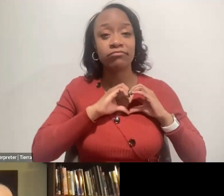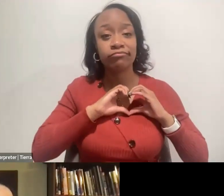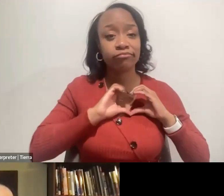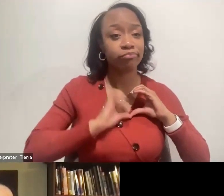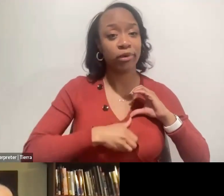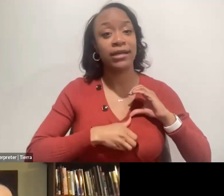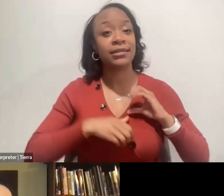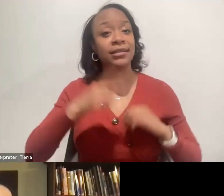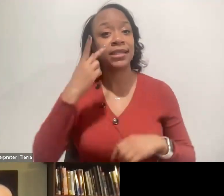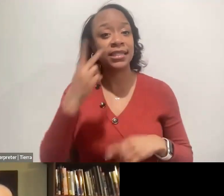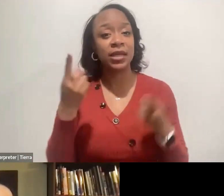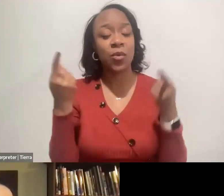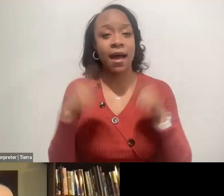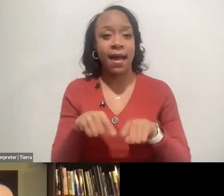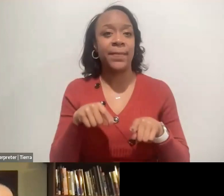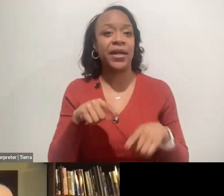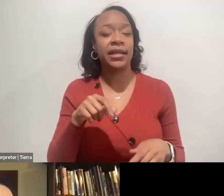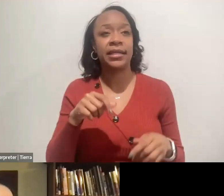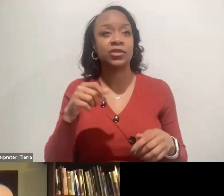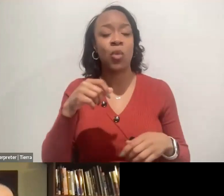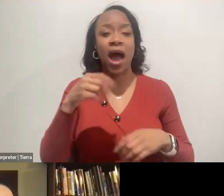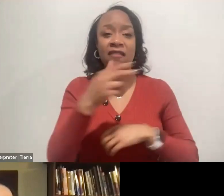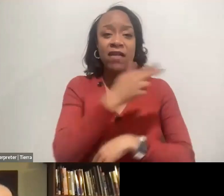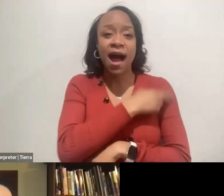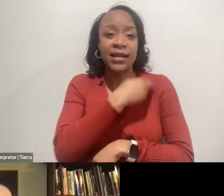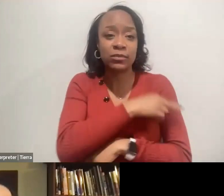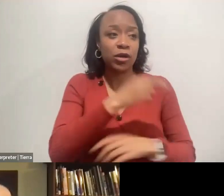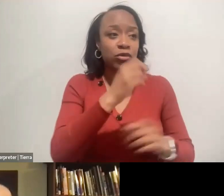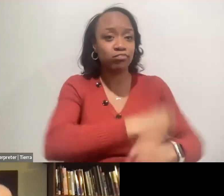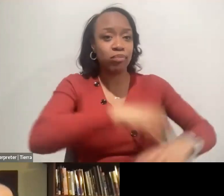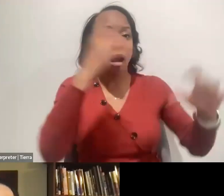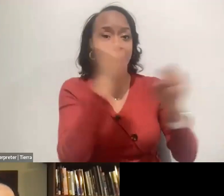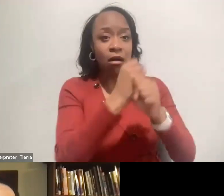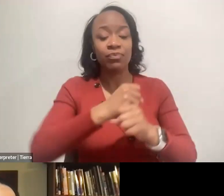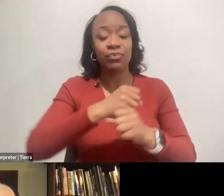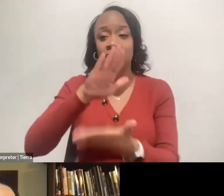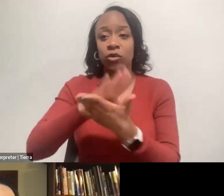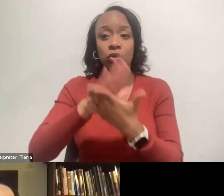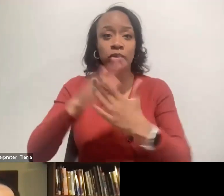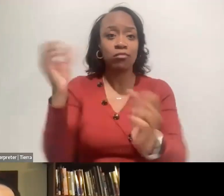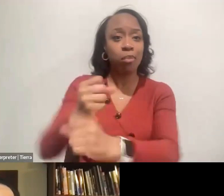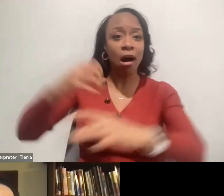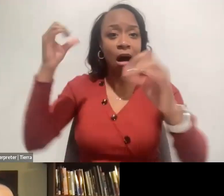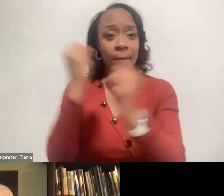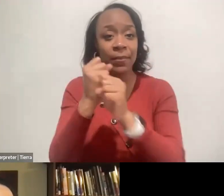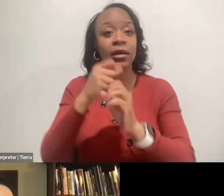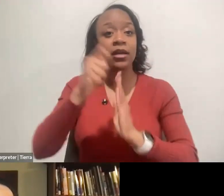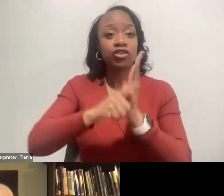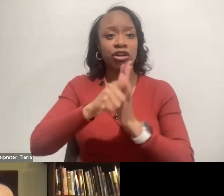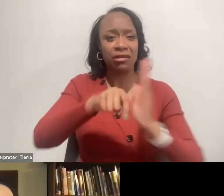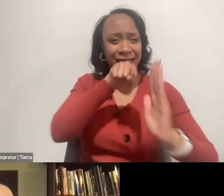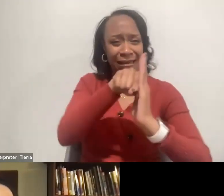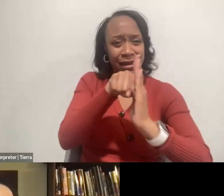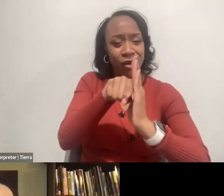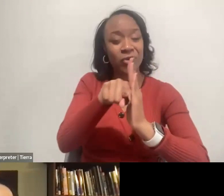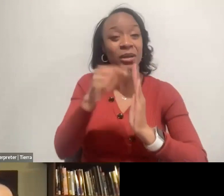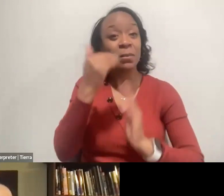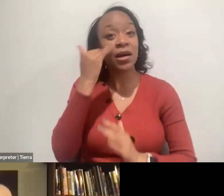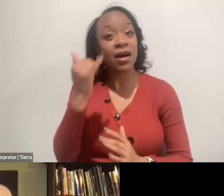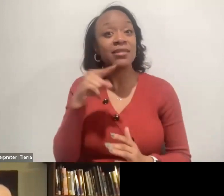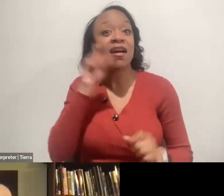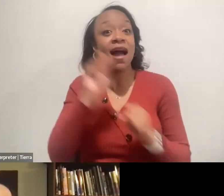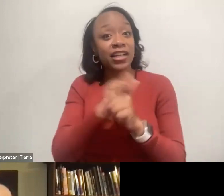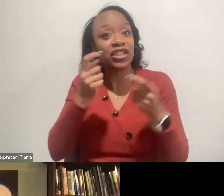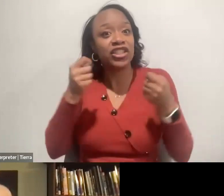happening in Gaza, the bombing of hospitals, the bombing of schools, the killing of journalists who are trying to